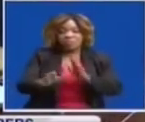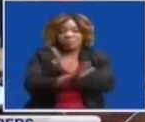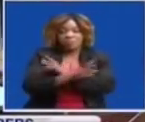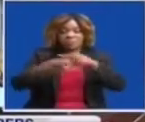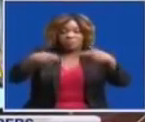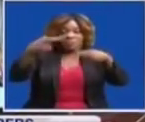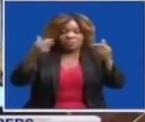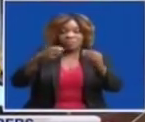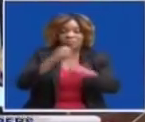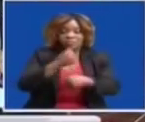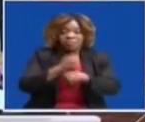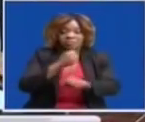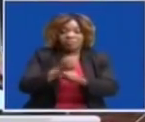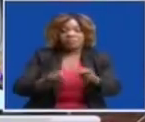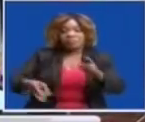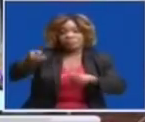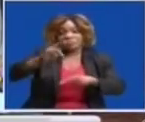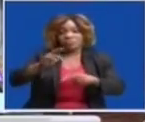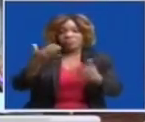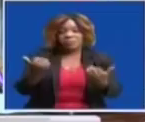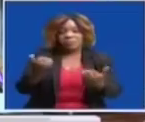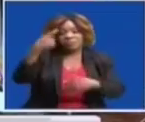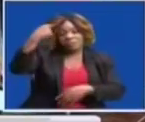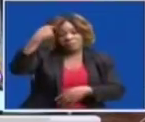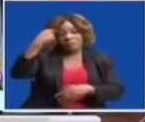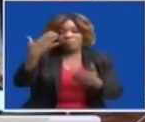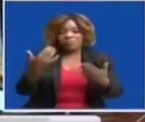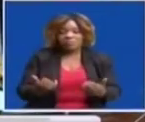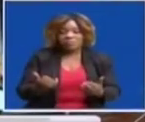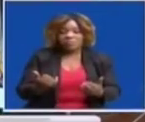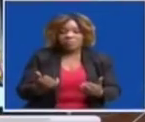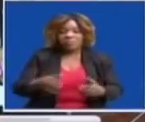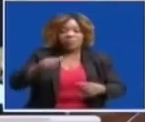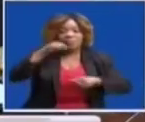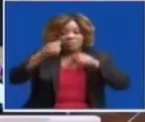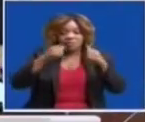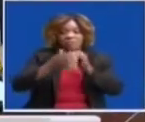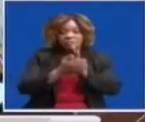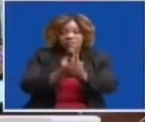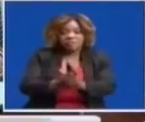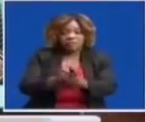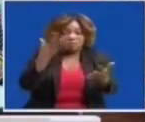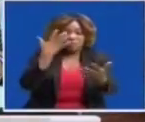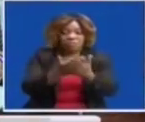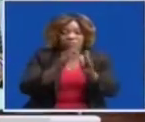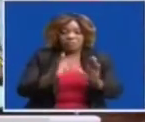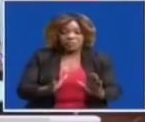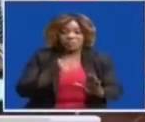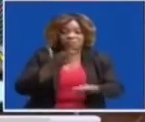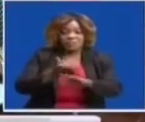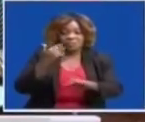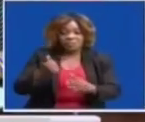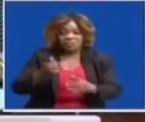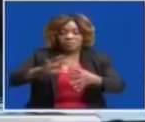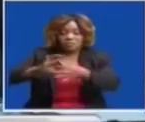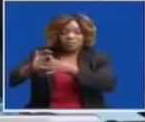Service to increase productivity. He said government wants the inmates to be equipped with agriculture skills before leaving correctional